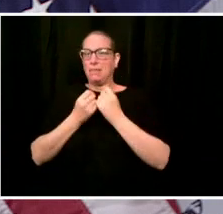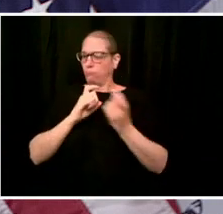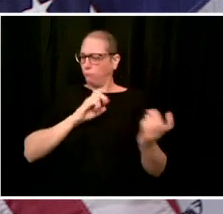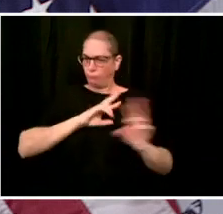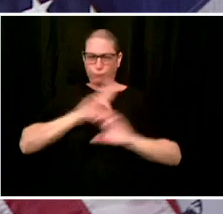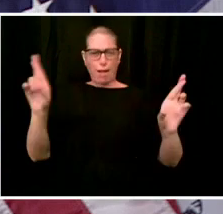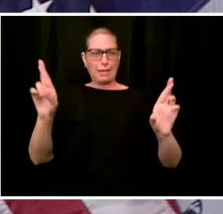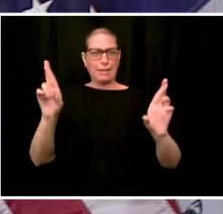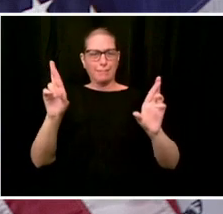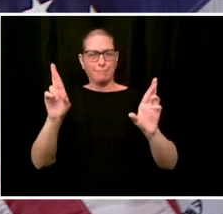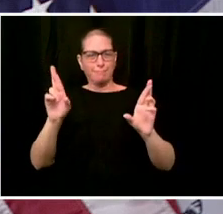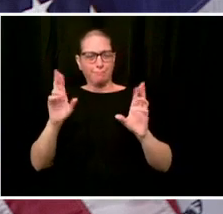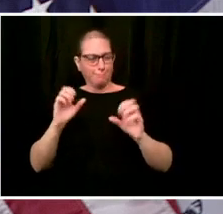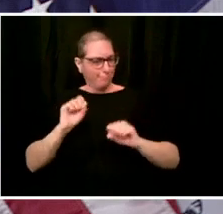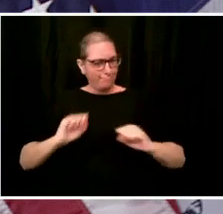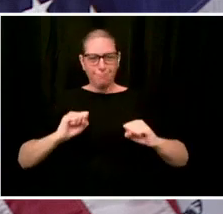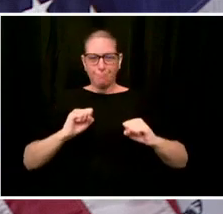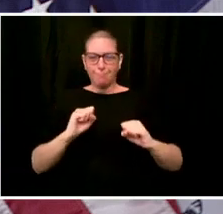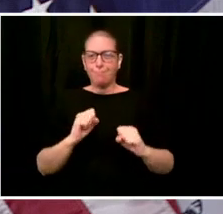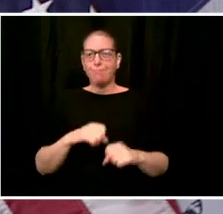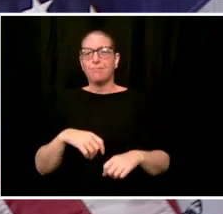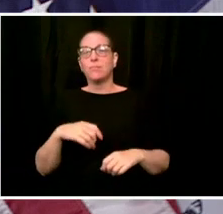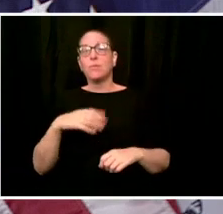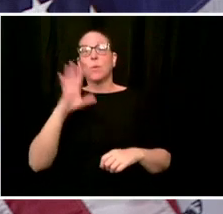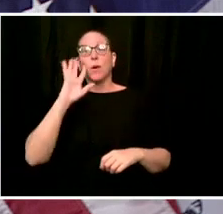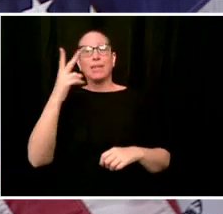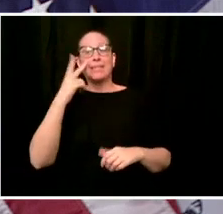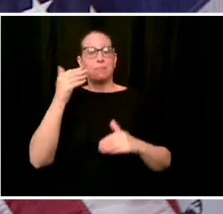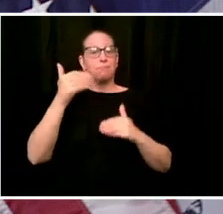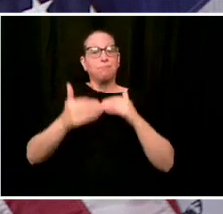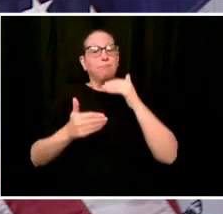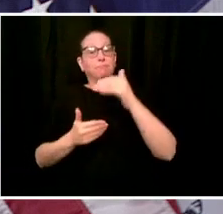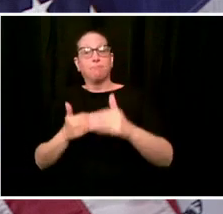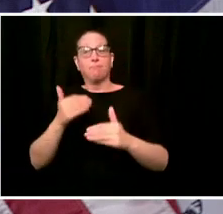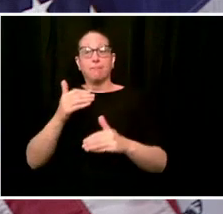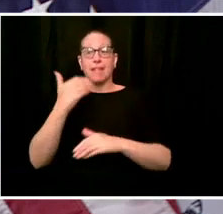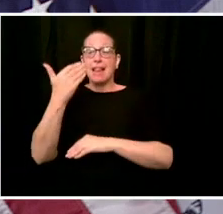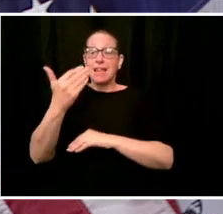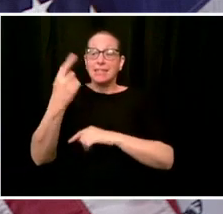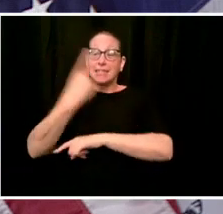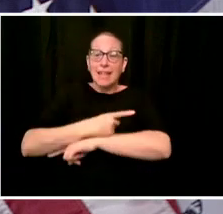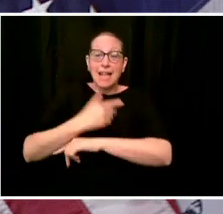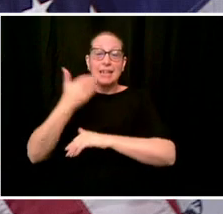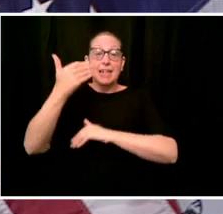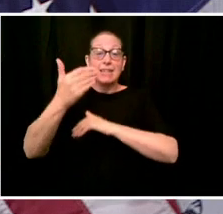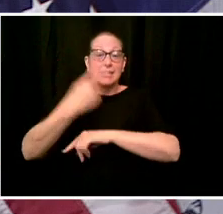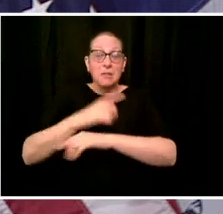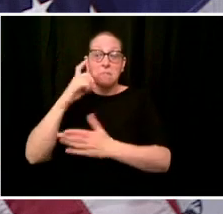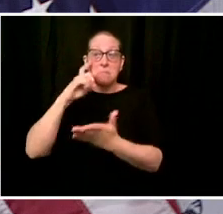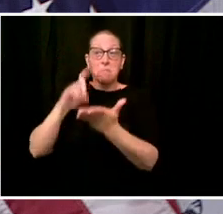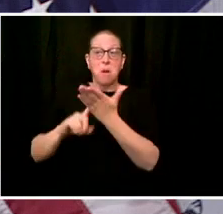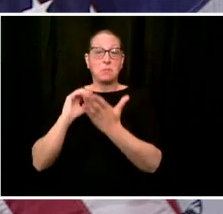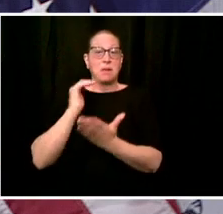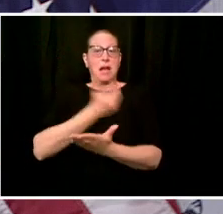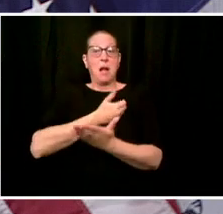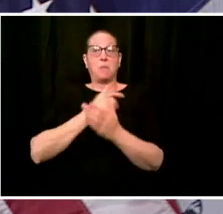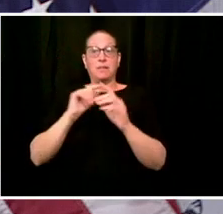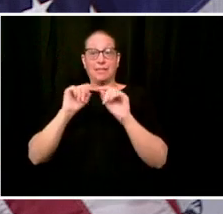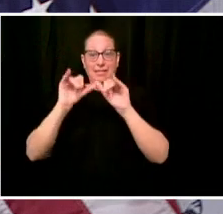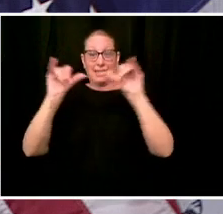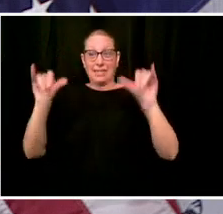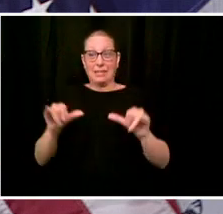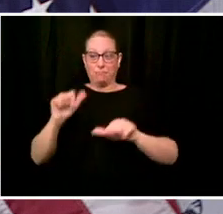come alive in the next few days, and then you're going to see the impact it has in terms of protecting lives. And I'll conclude with the point